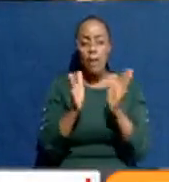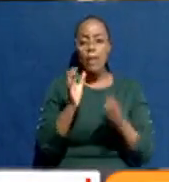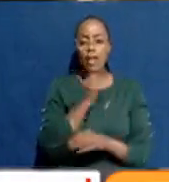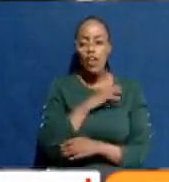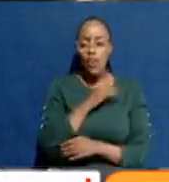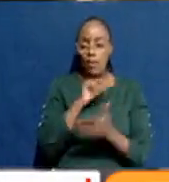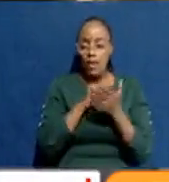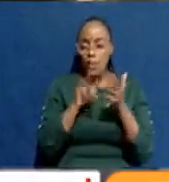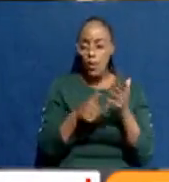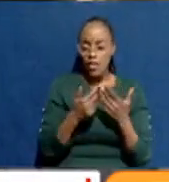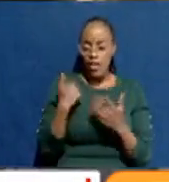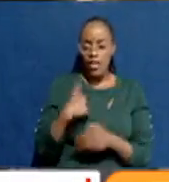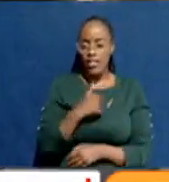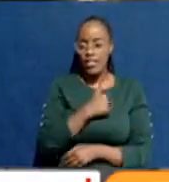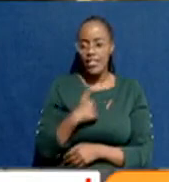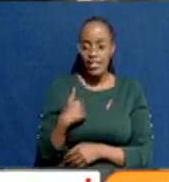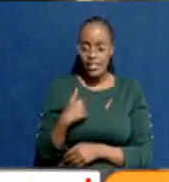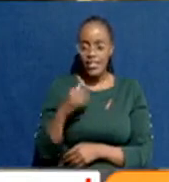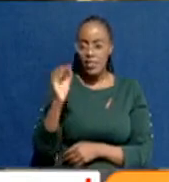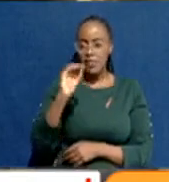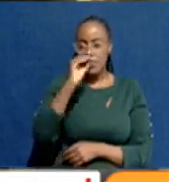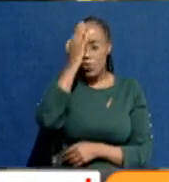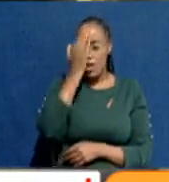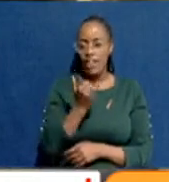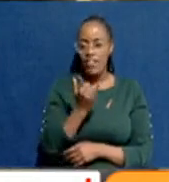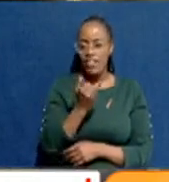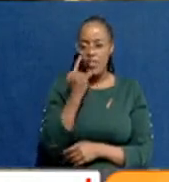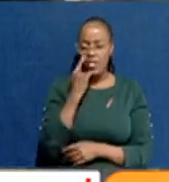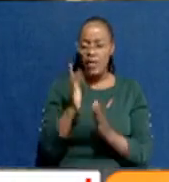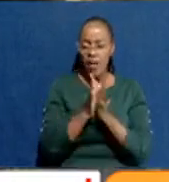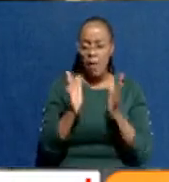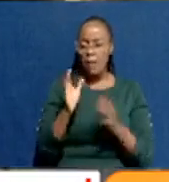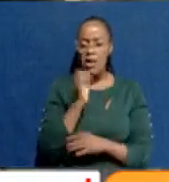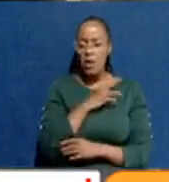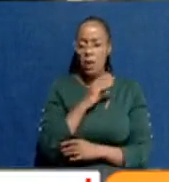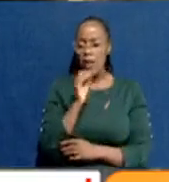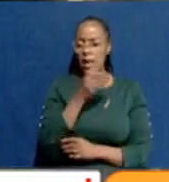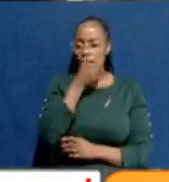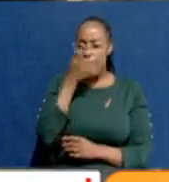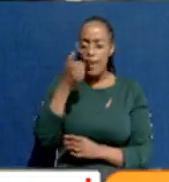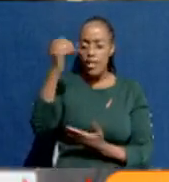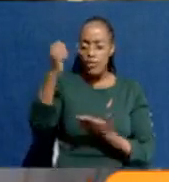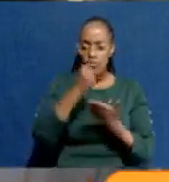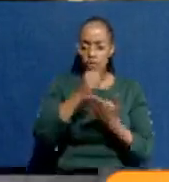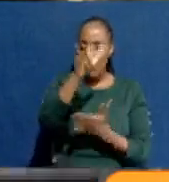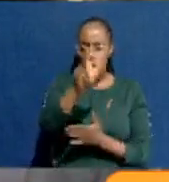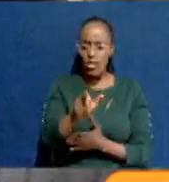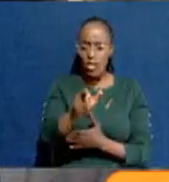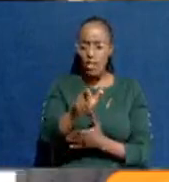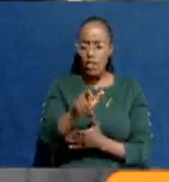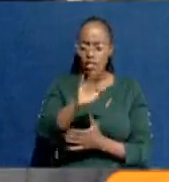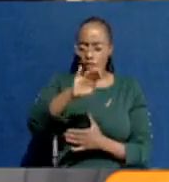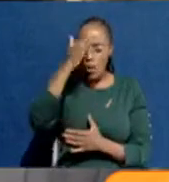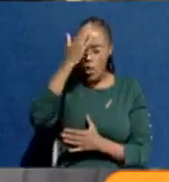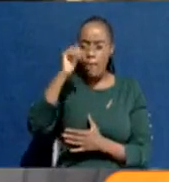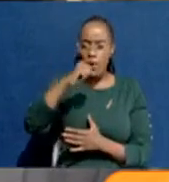It's not that they're guilty, but it's because you don't really see public outcry. It's better you put somebody on aside